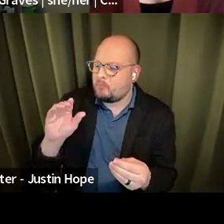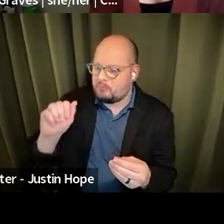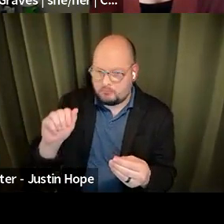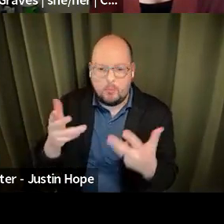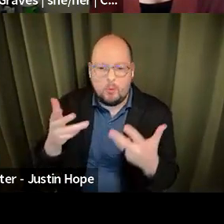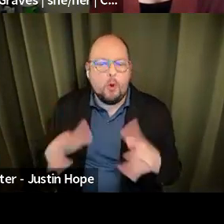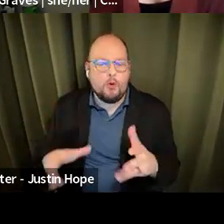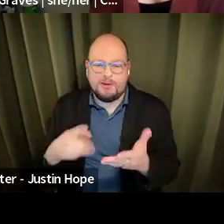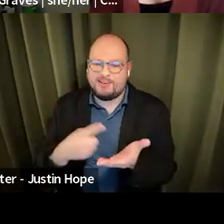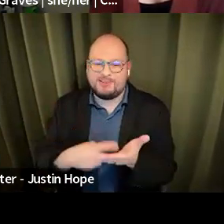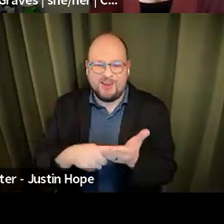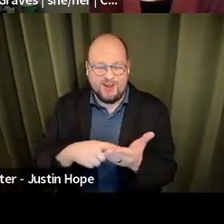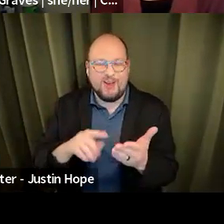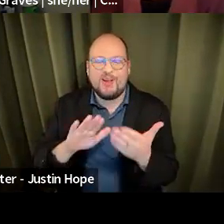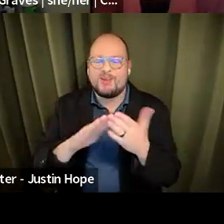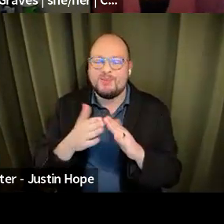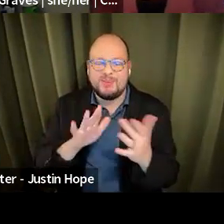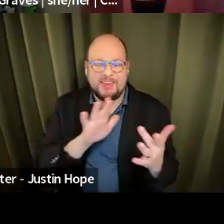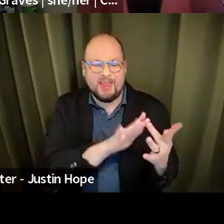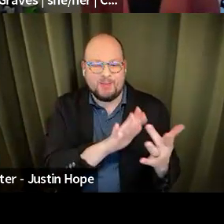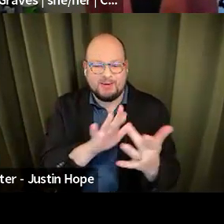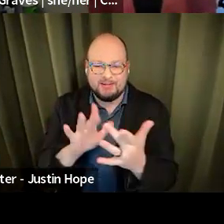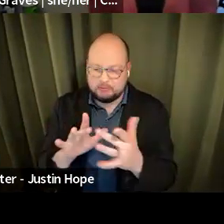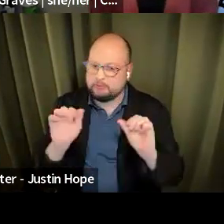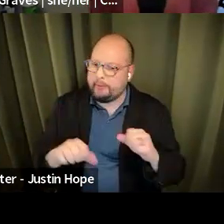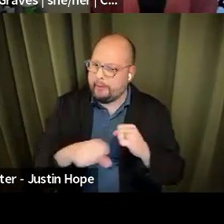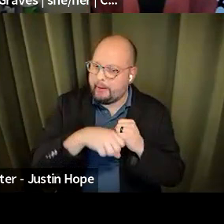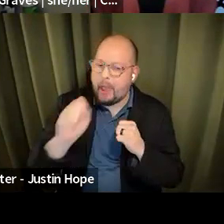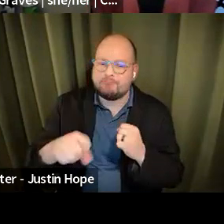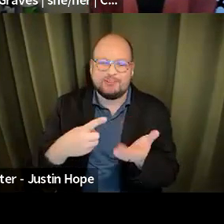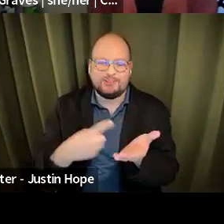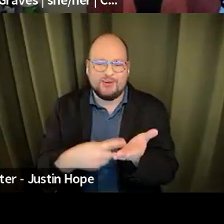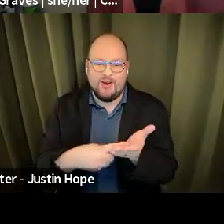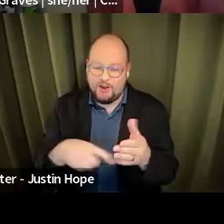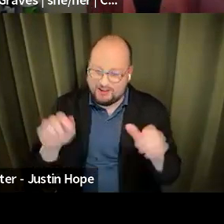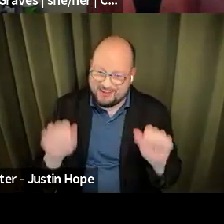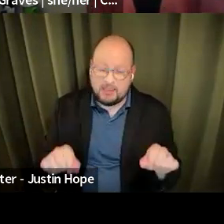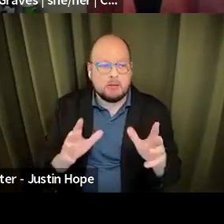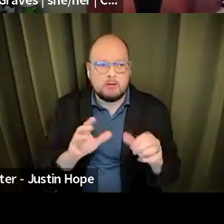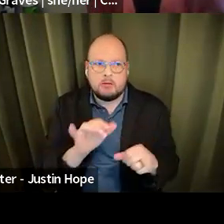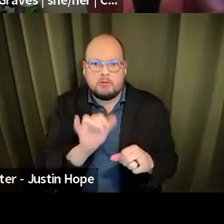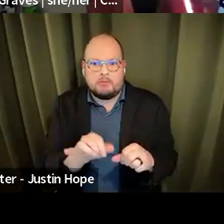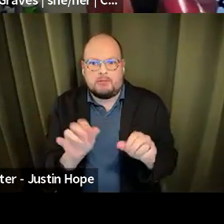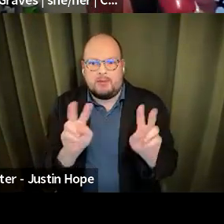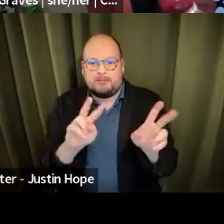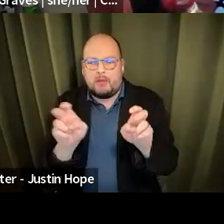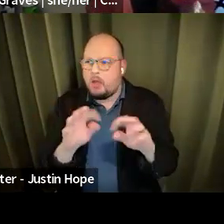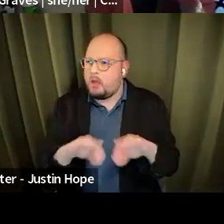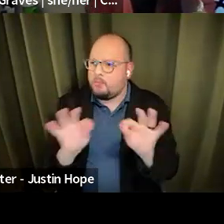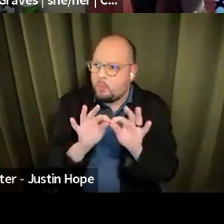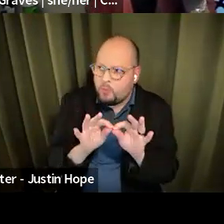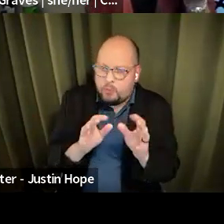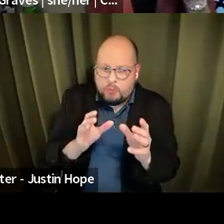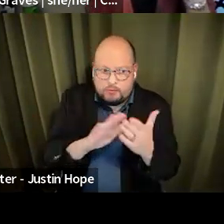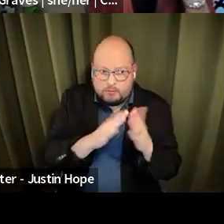on for a much longer period of time, but it is such an important topic to make sure that we're hearing from community members, especially,